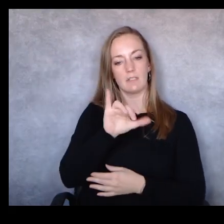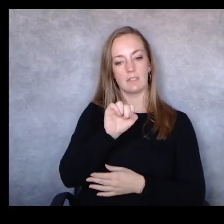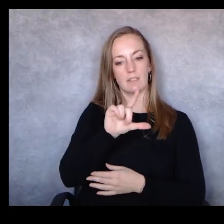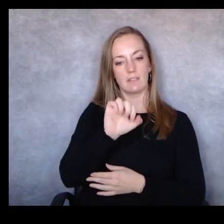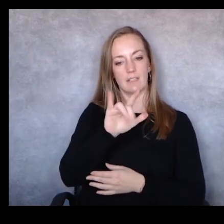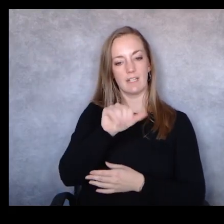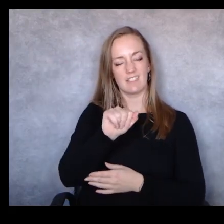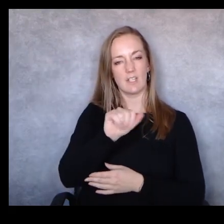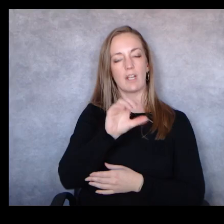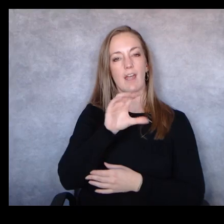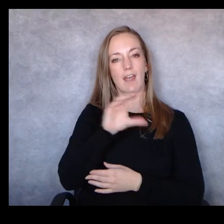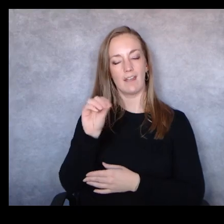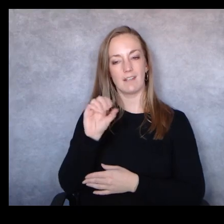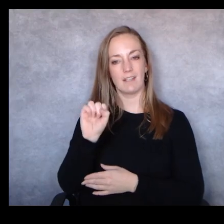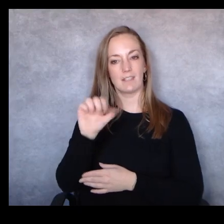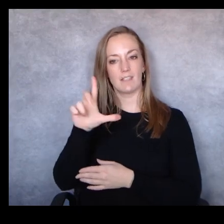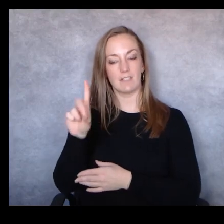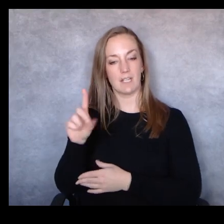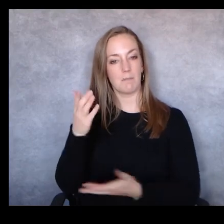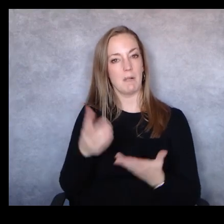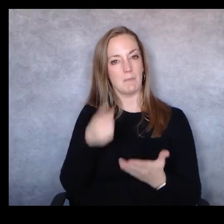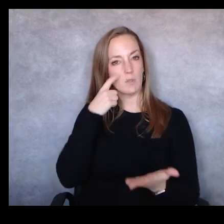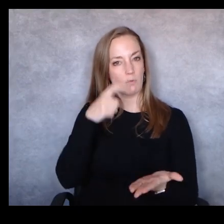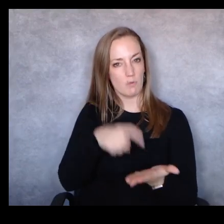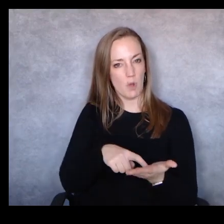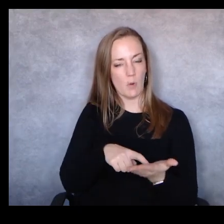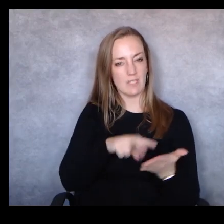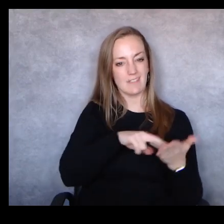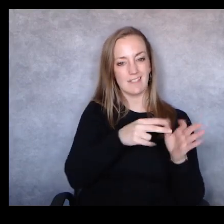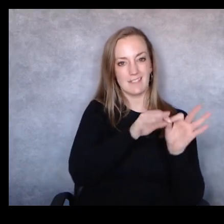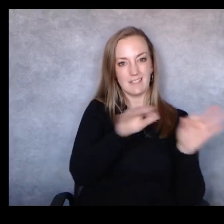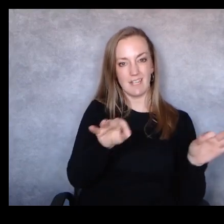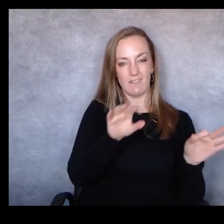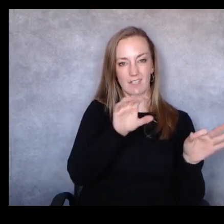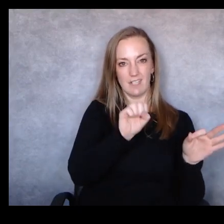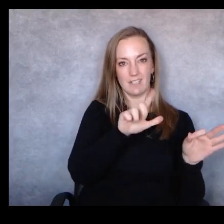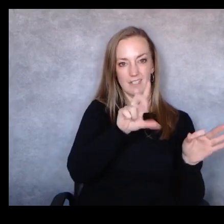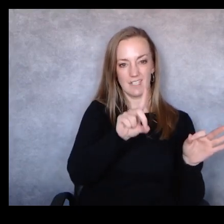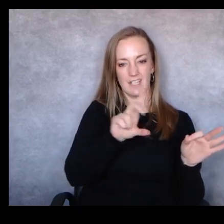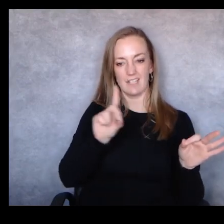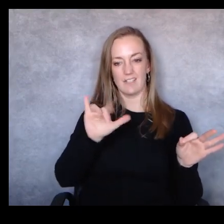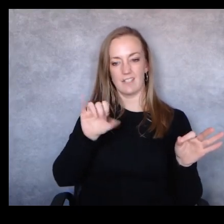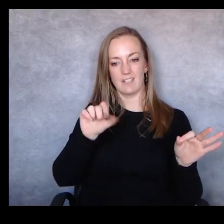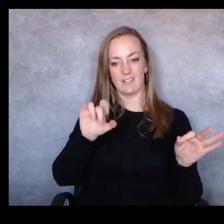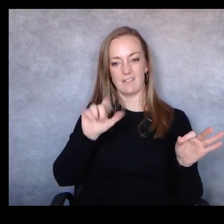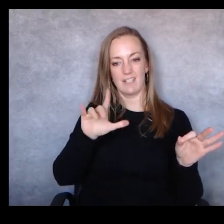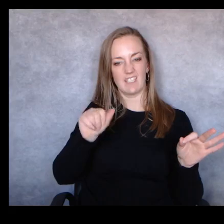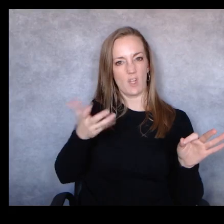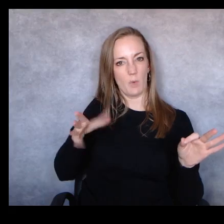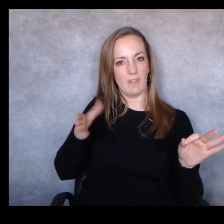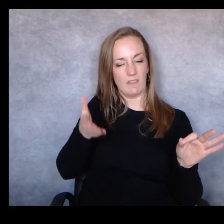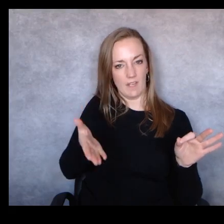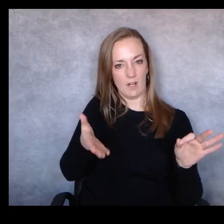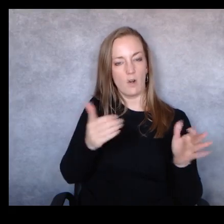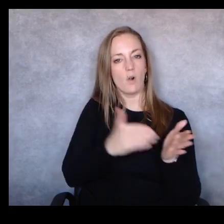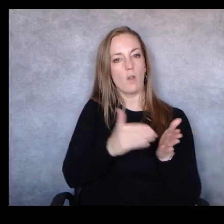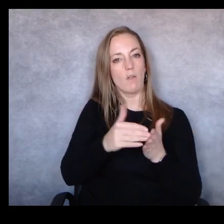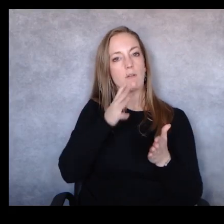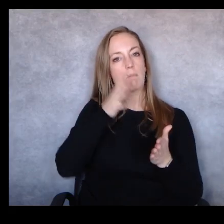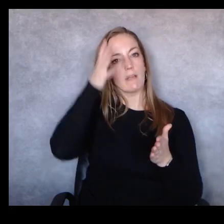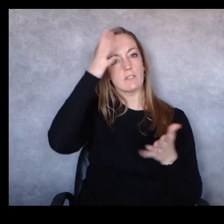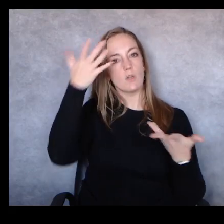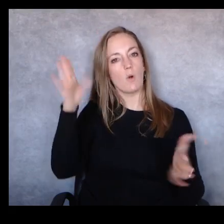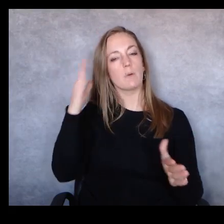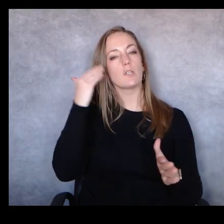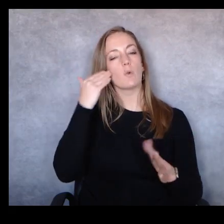As you may have noticed in the definition for SLD, dyslexia is included. Often parents are aware of the term dyslexia and will approach